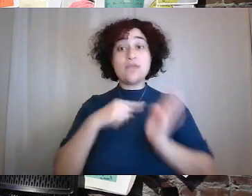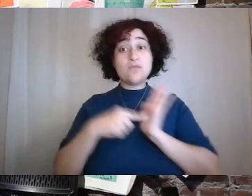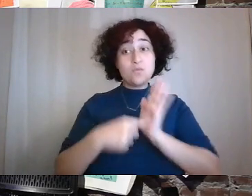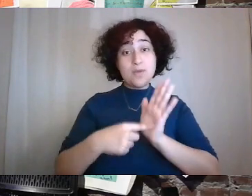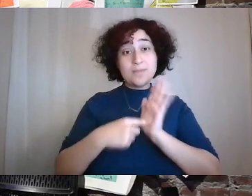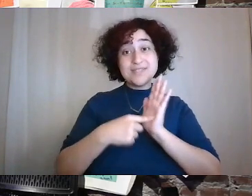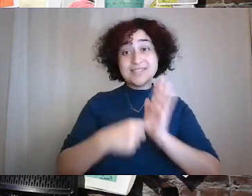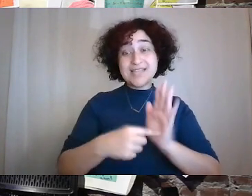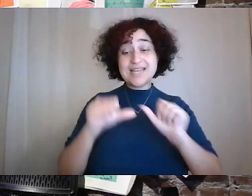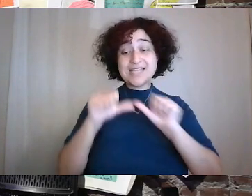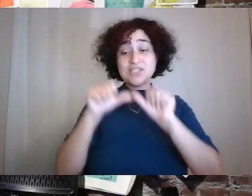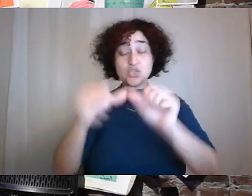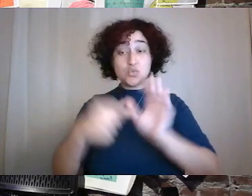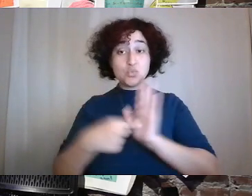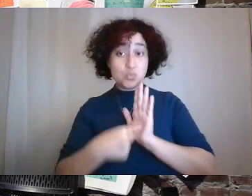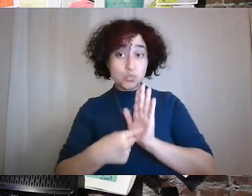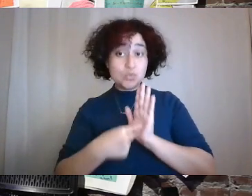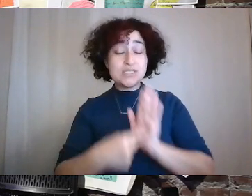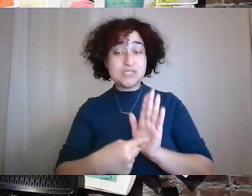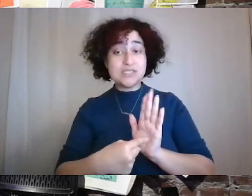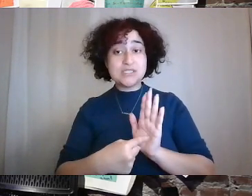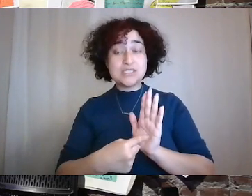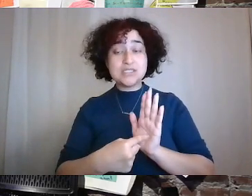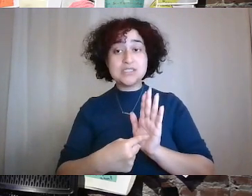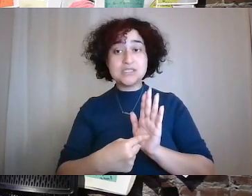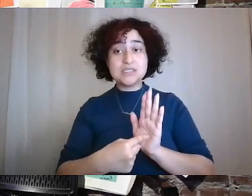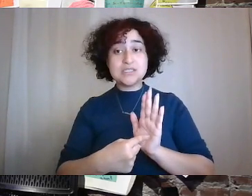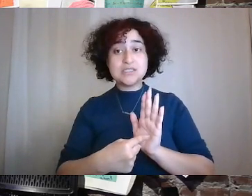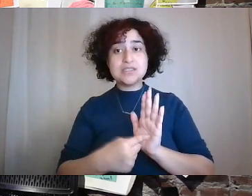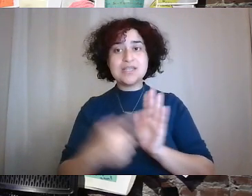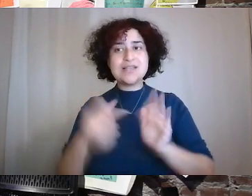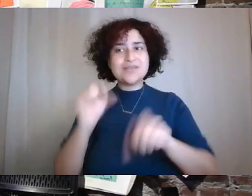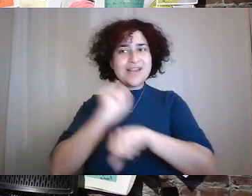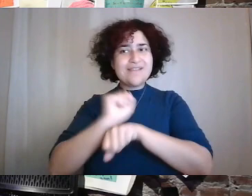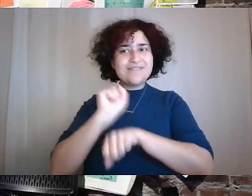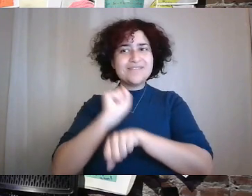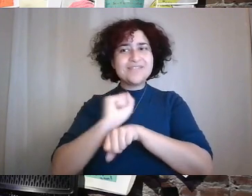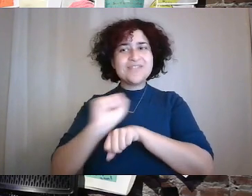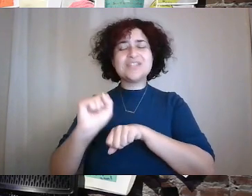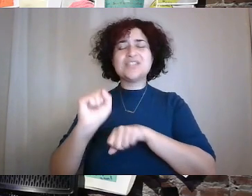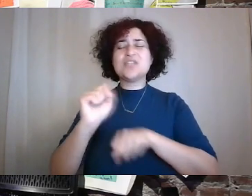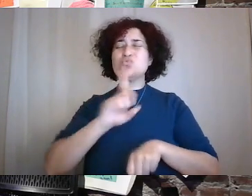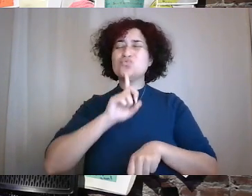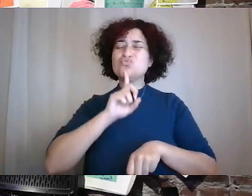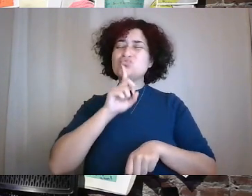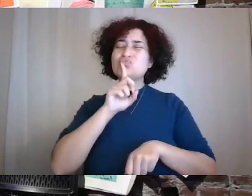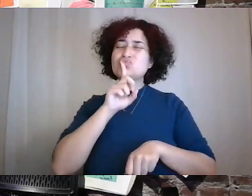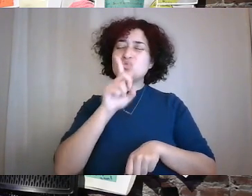represent a effort of true, messy, democratic